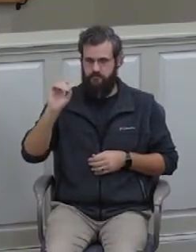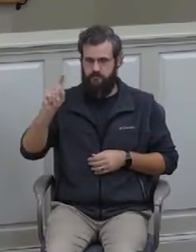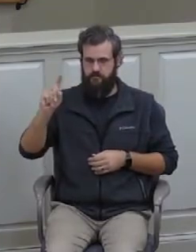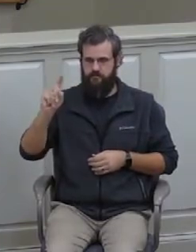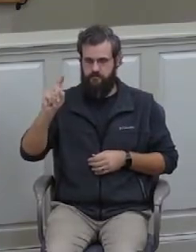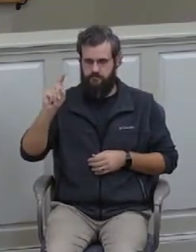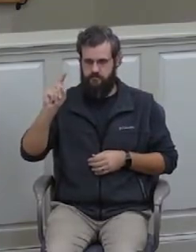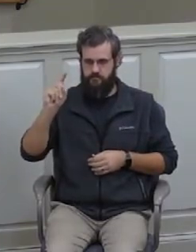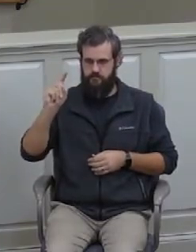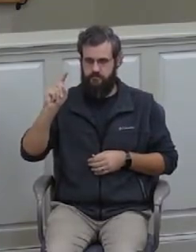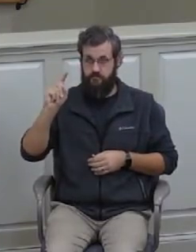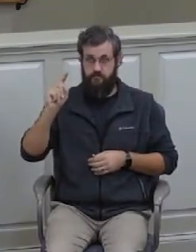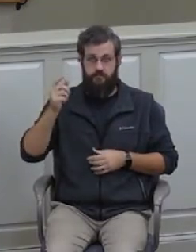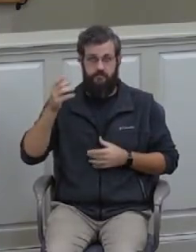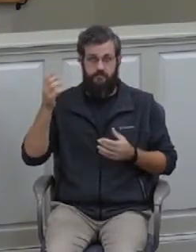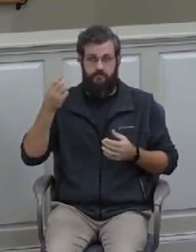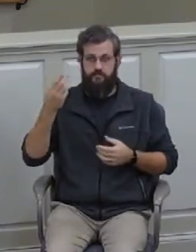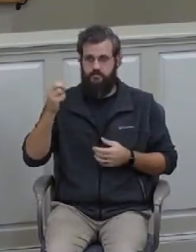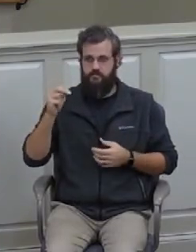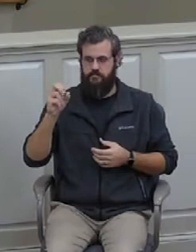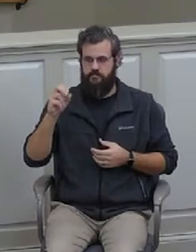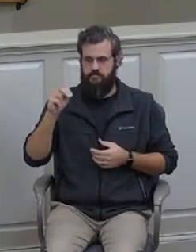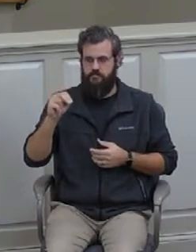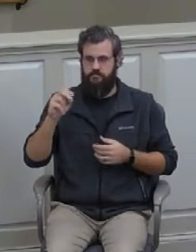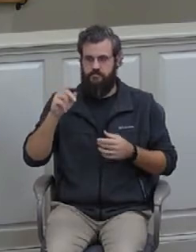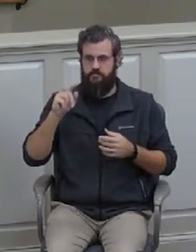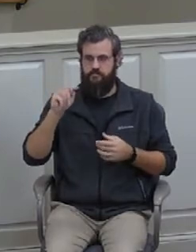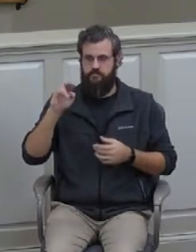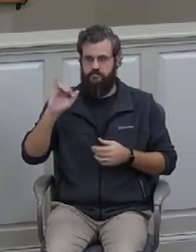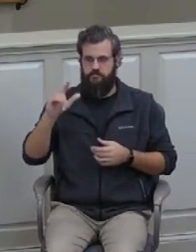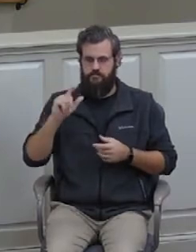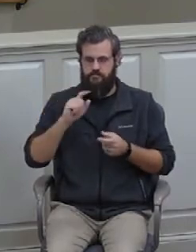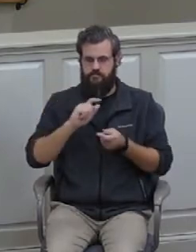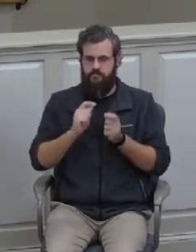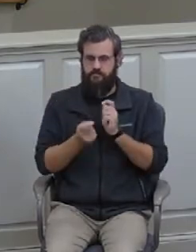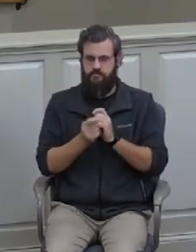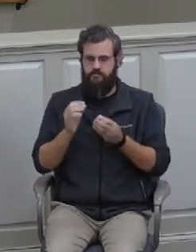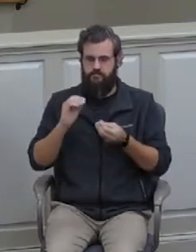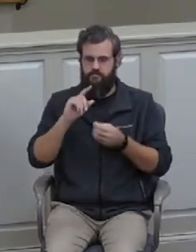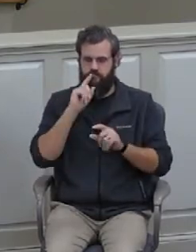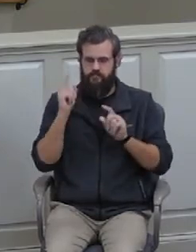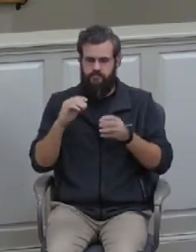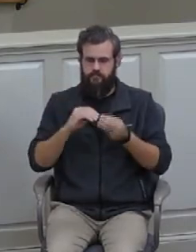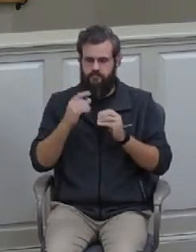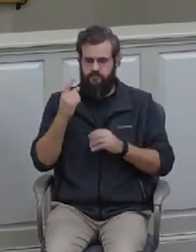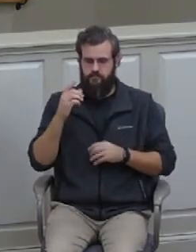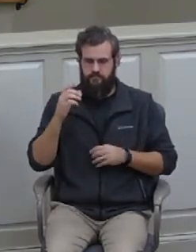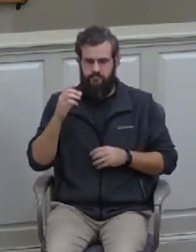2019-11-25-01. This is the Henson Trail Change Order Number 1. Mr. Coffey.